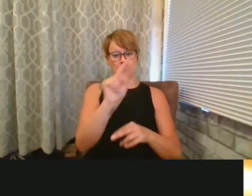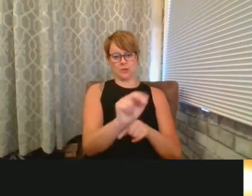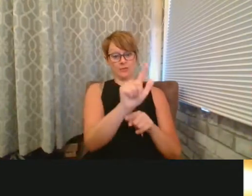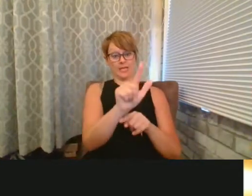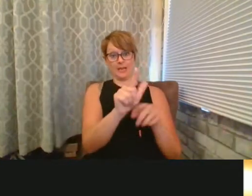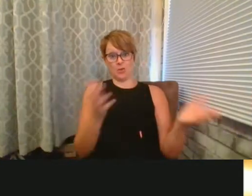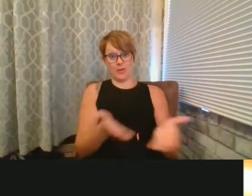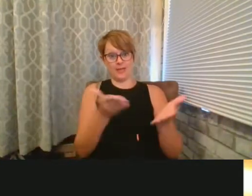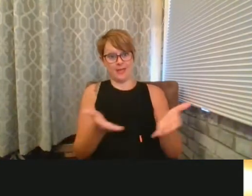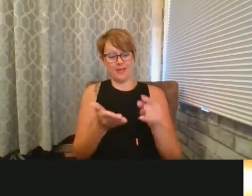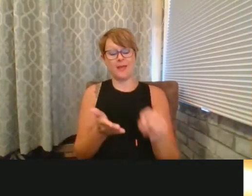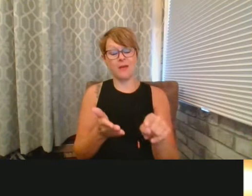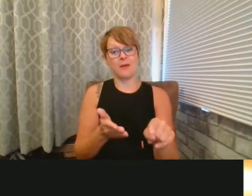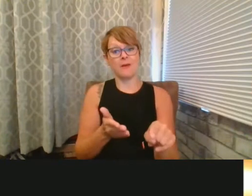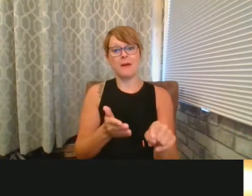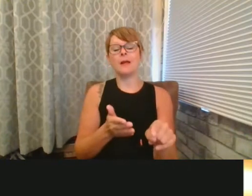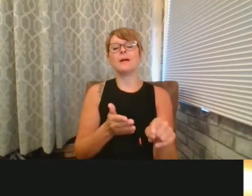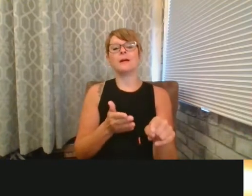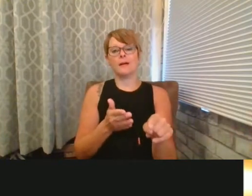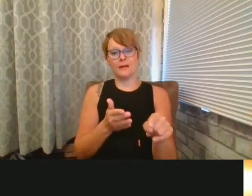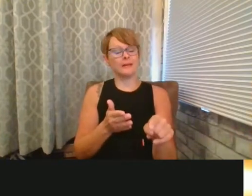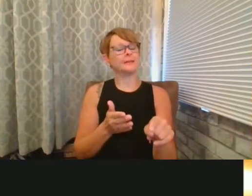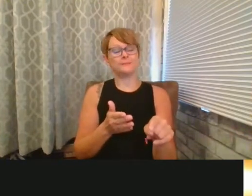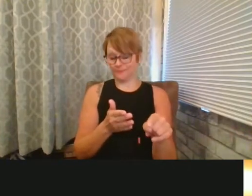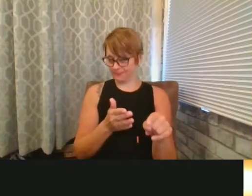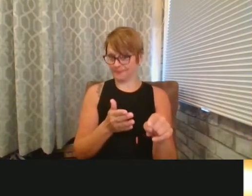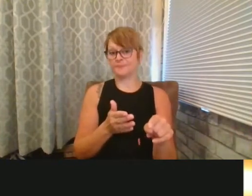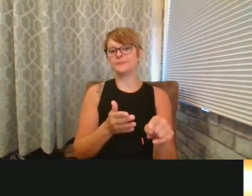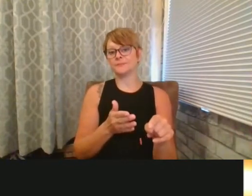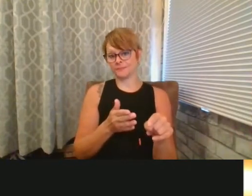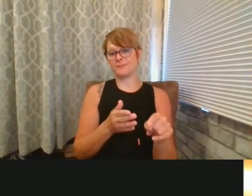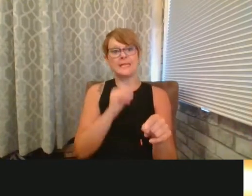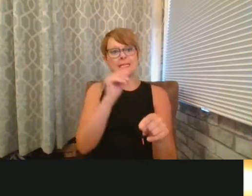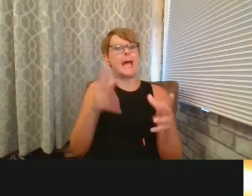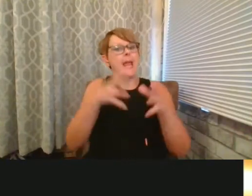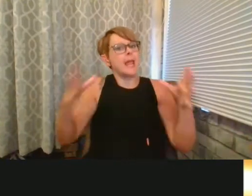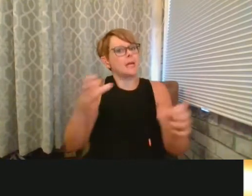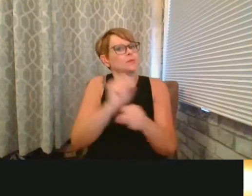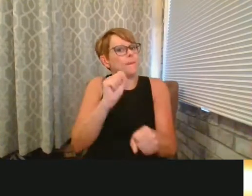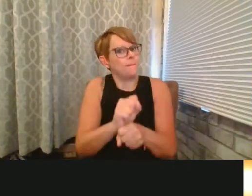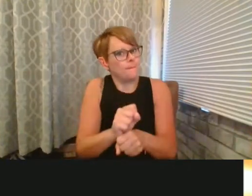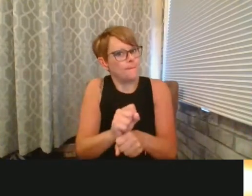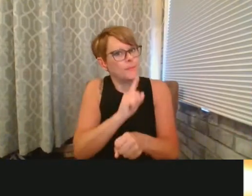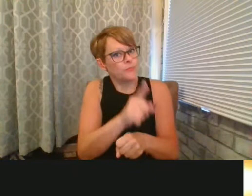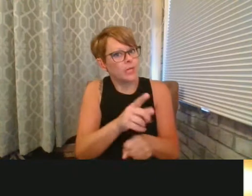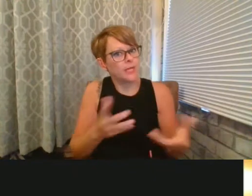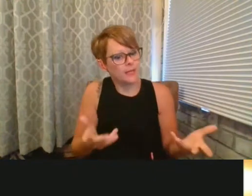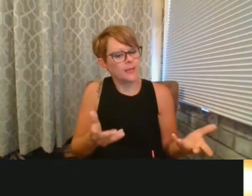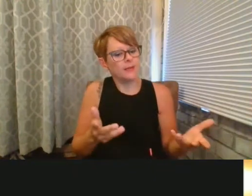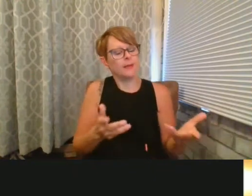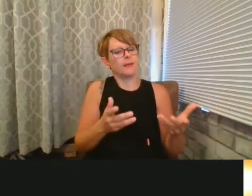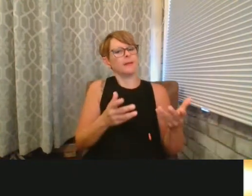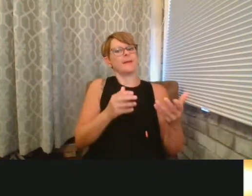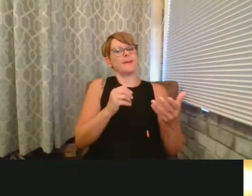rest of Canada, let's say, for example. There aren't that many jobs. We don't have a great manufacturing sector here.